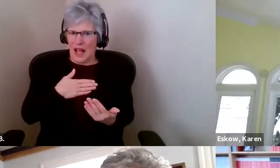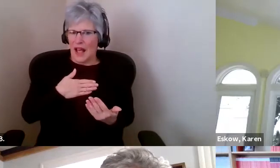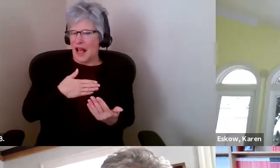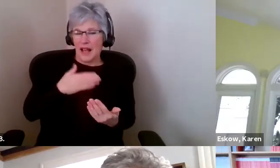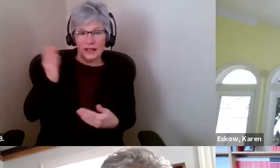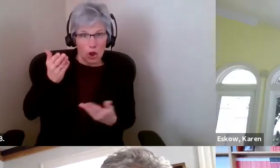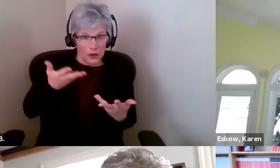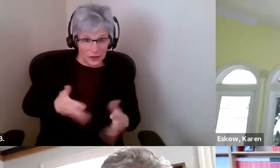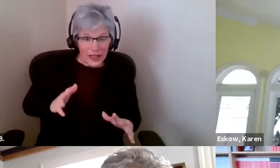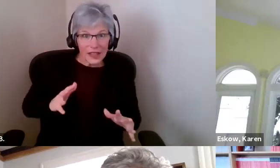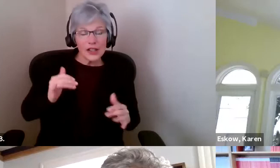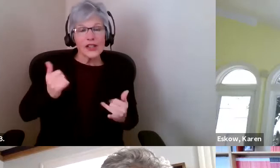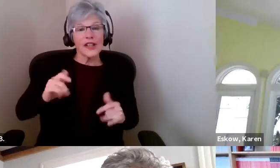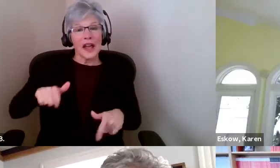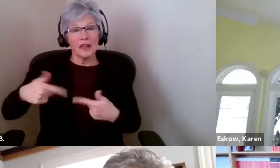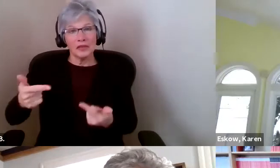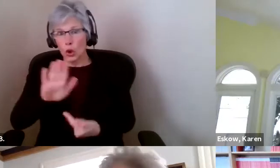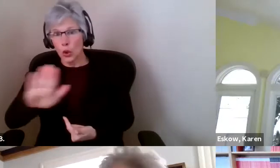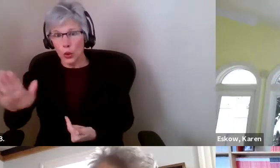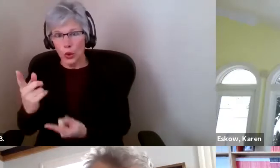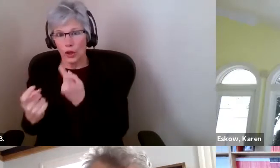moment, be quiet and listen if there are any questions.